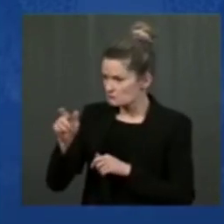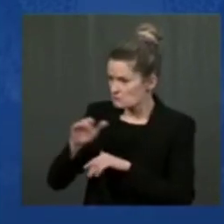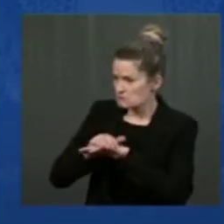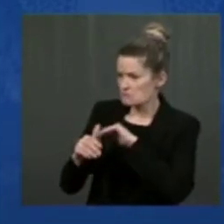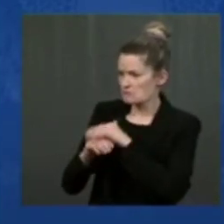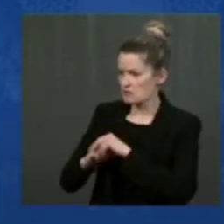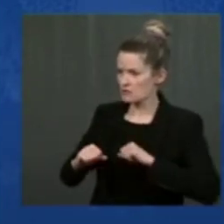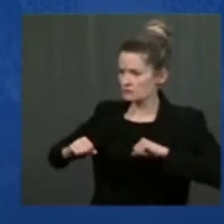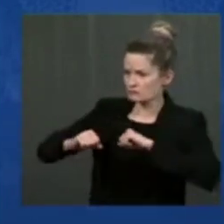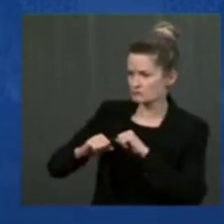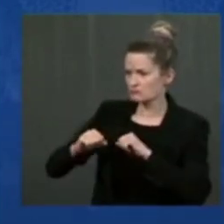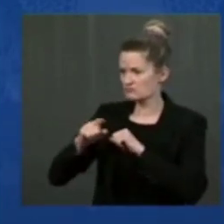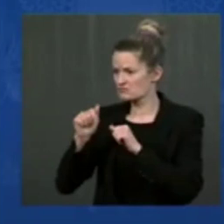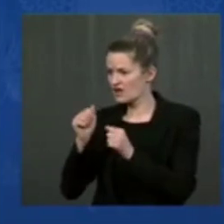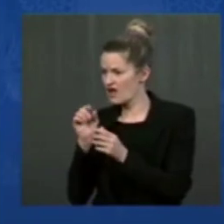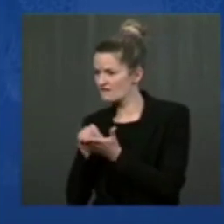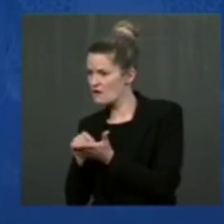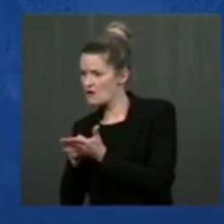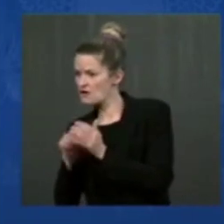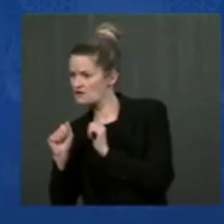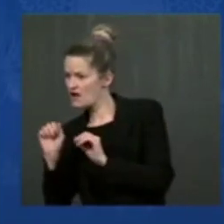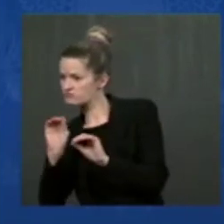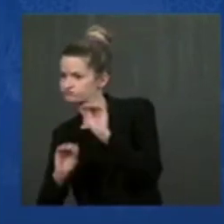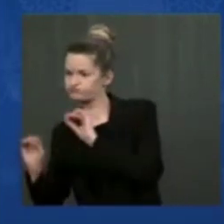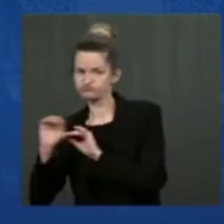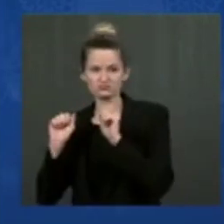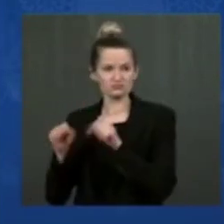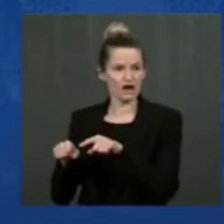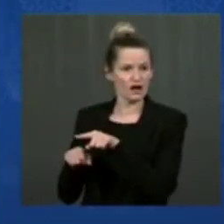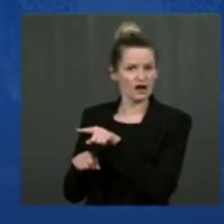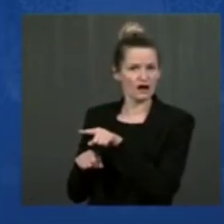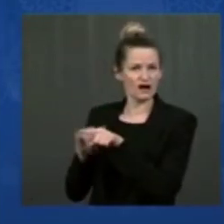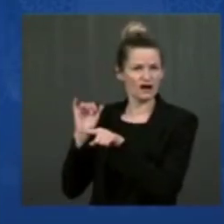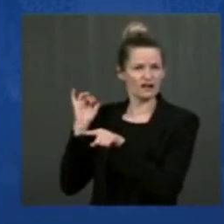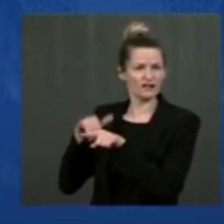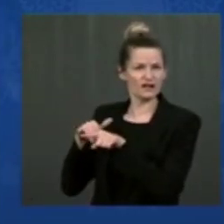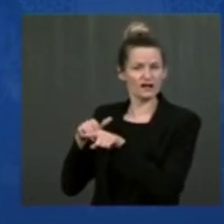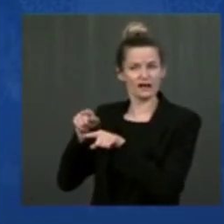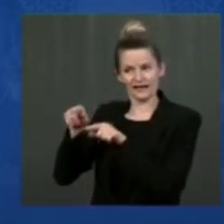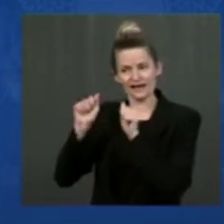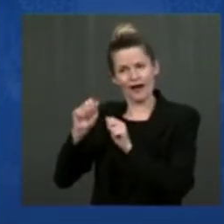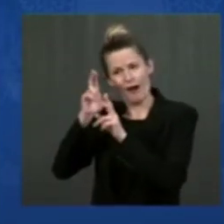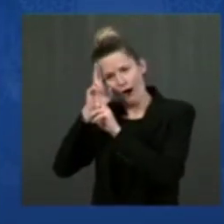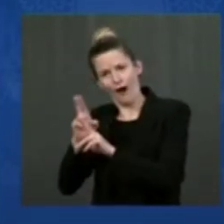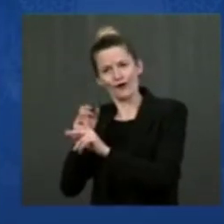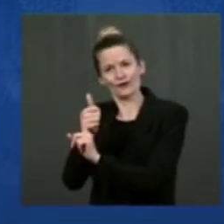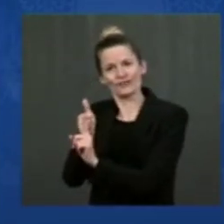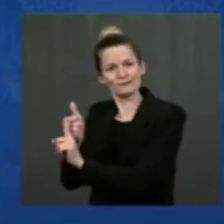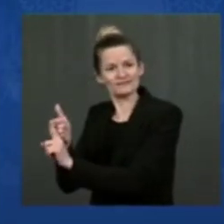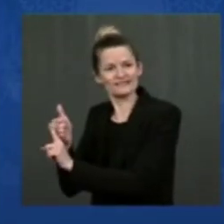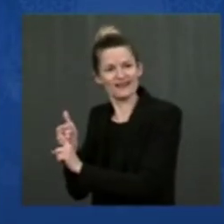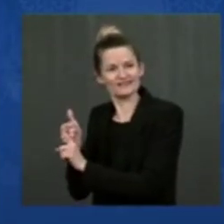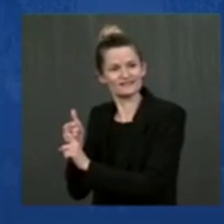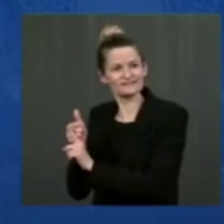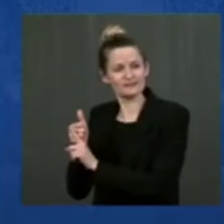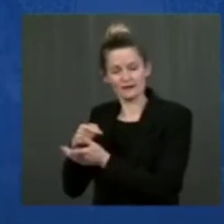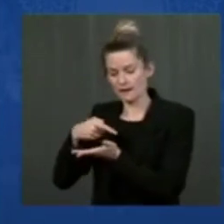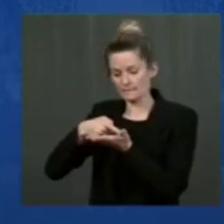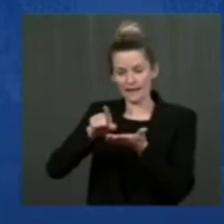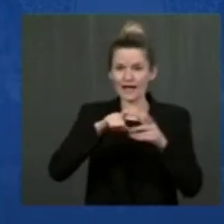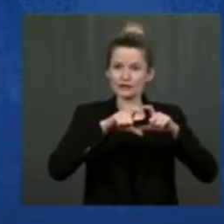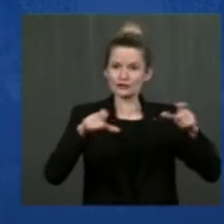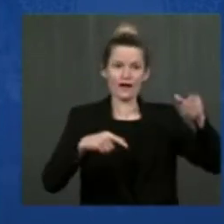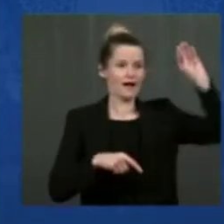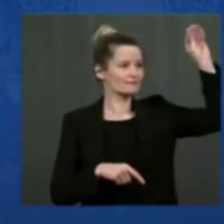dignity, a paycheck they can support a family on. In an economy, the economy my administration is